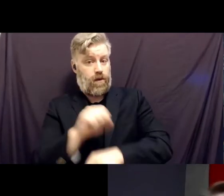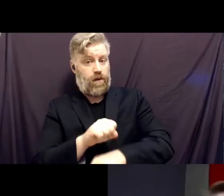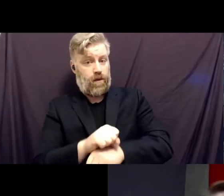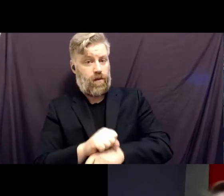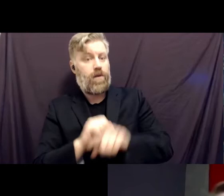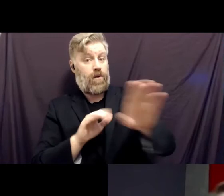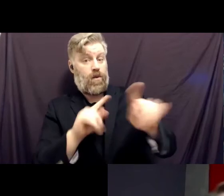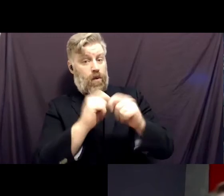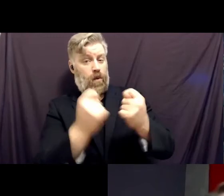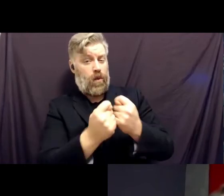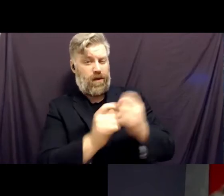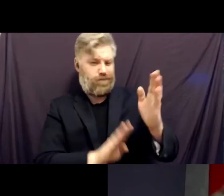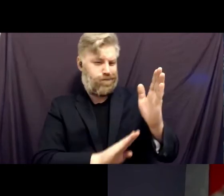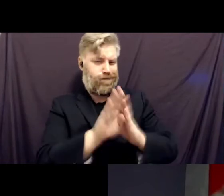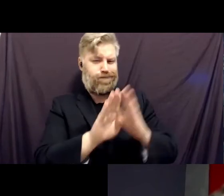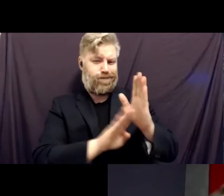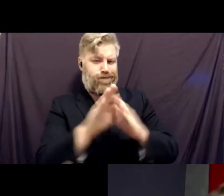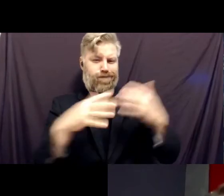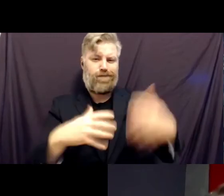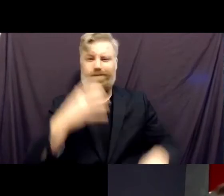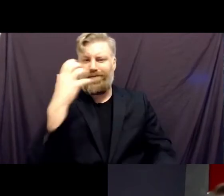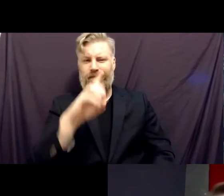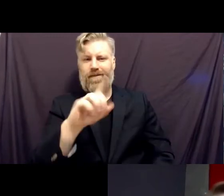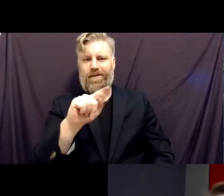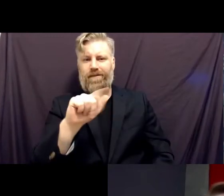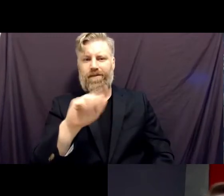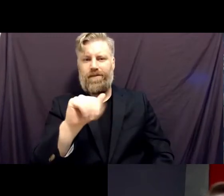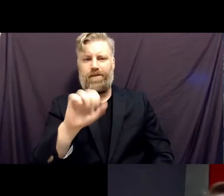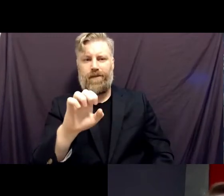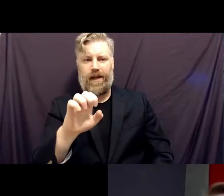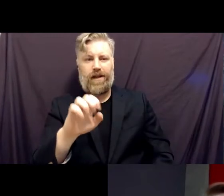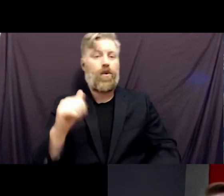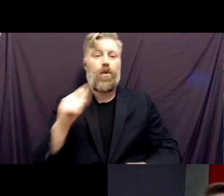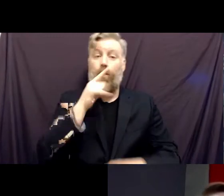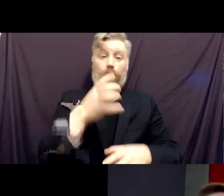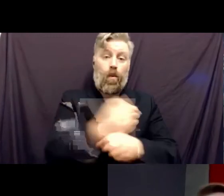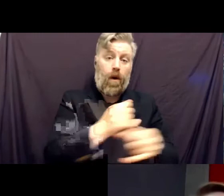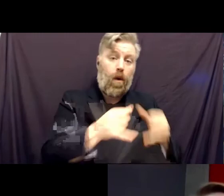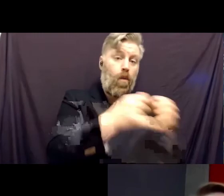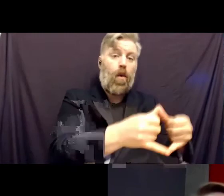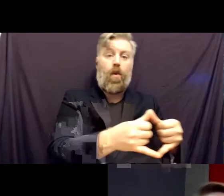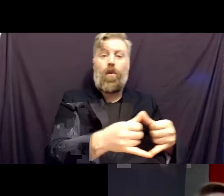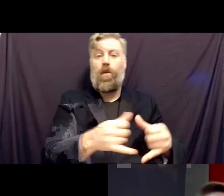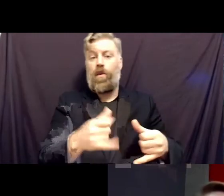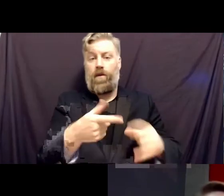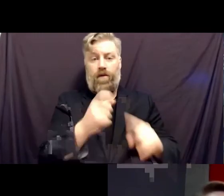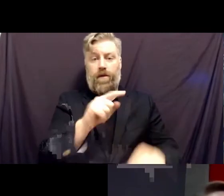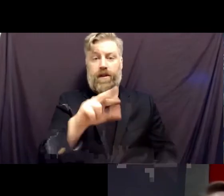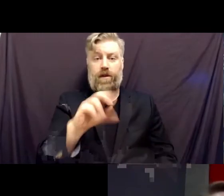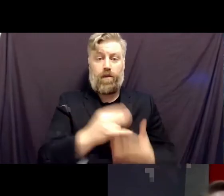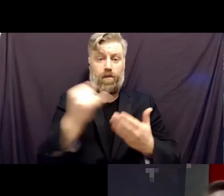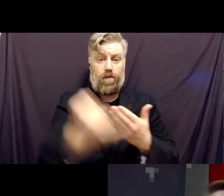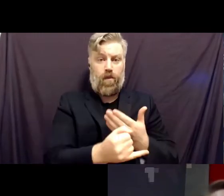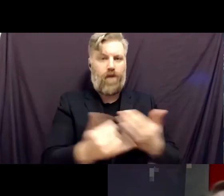has created that has information about all the Zero Project awardees and programs. Can you share more about that and